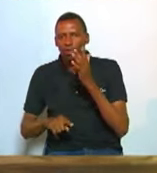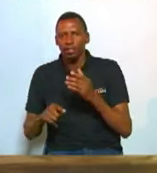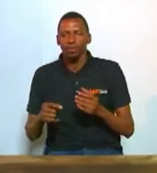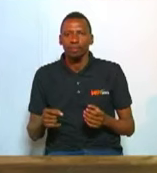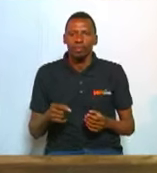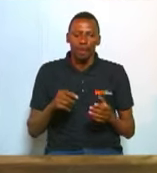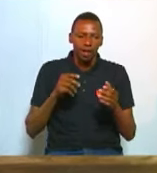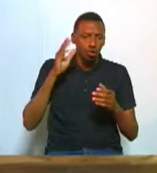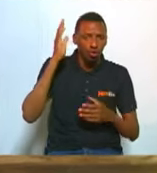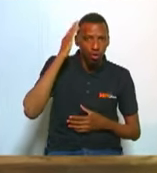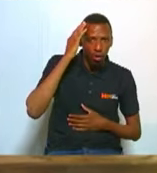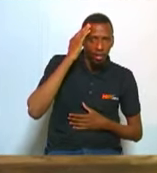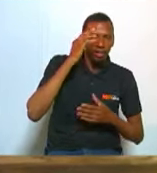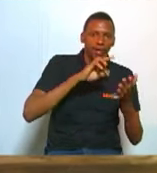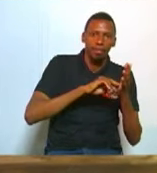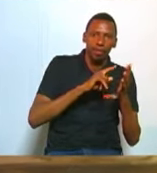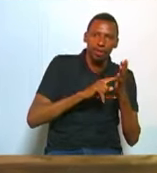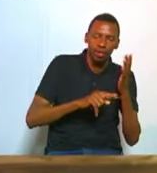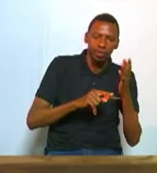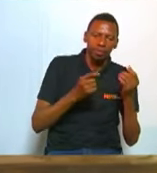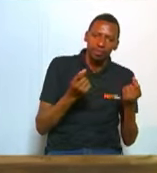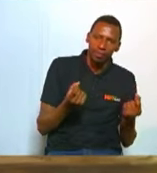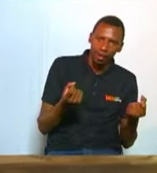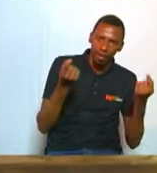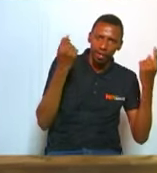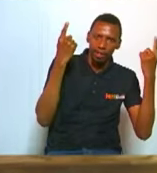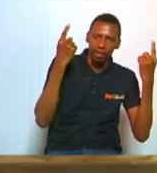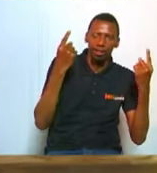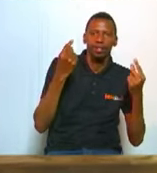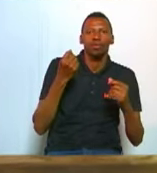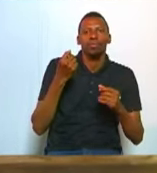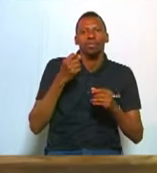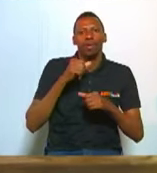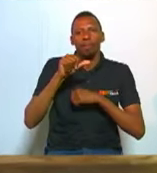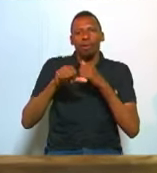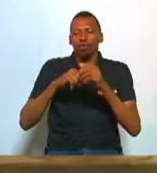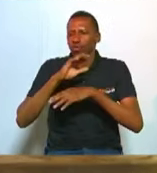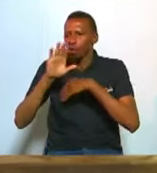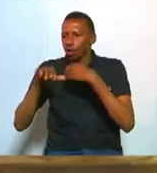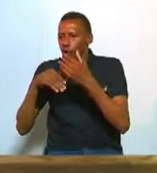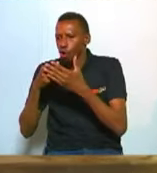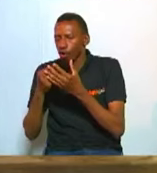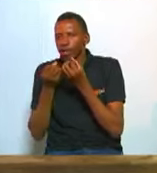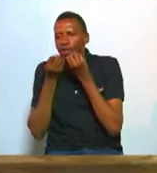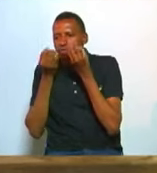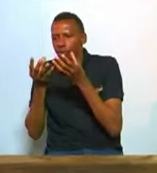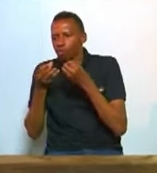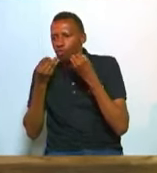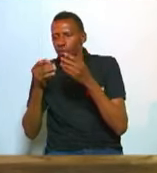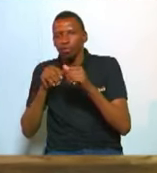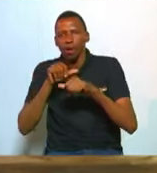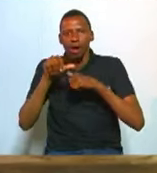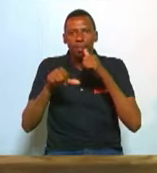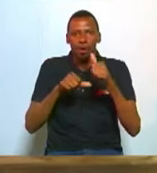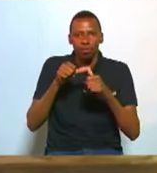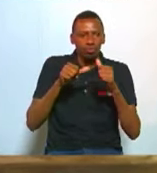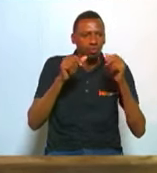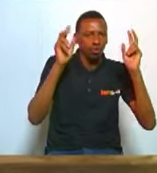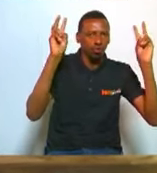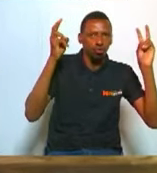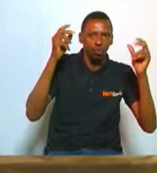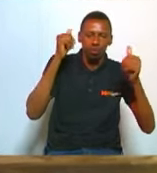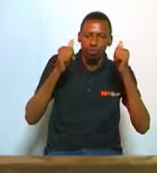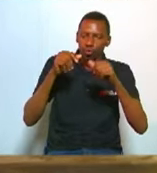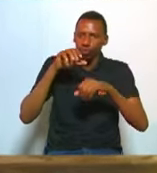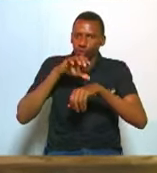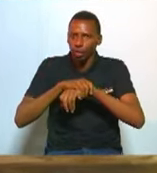Understanding of all information about subject that you get by